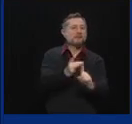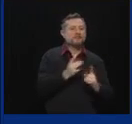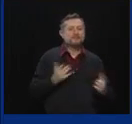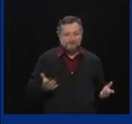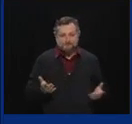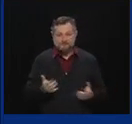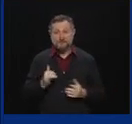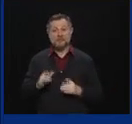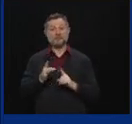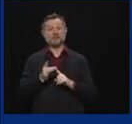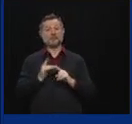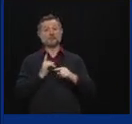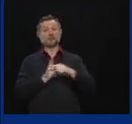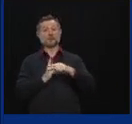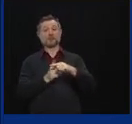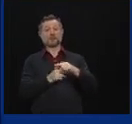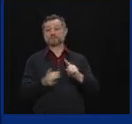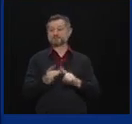numbers of positivity,